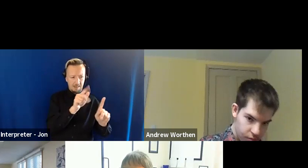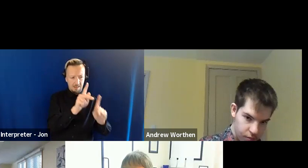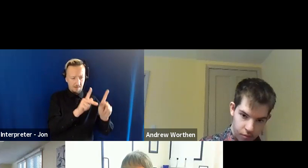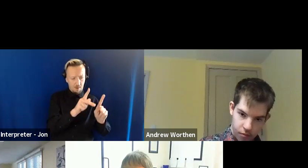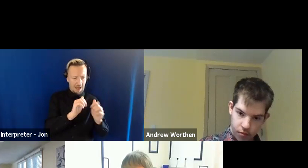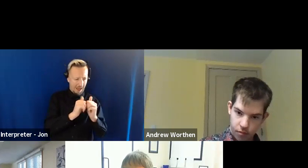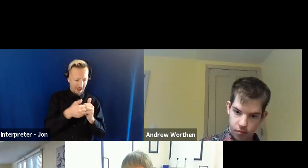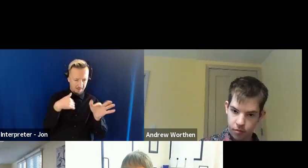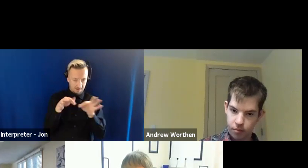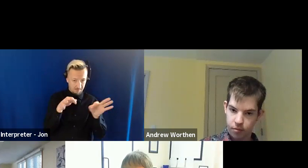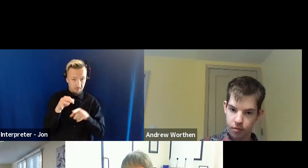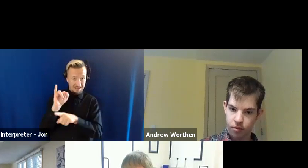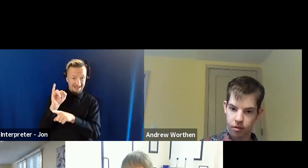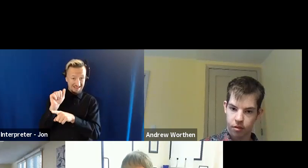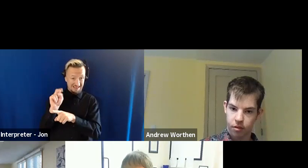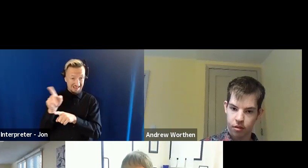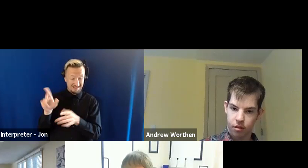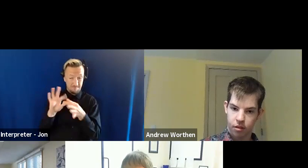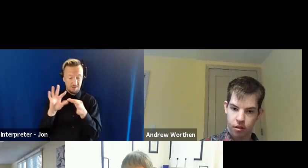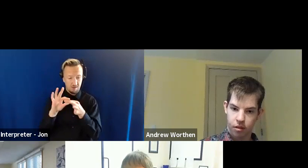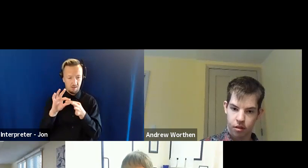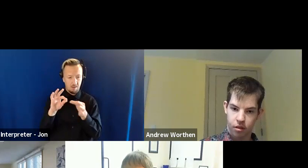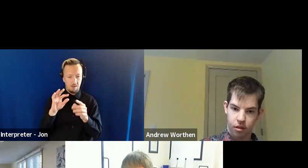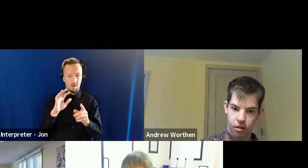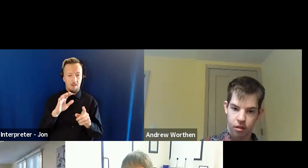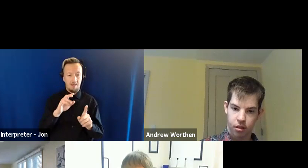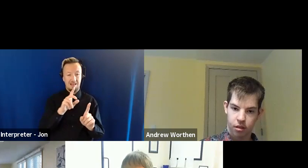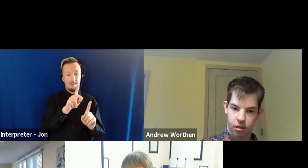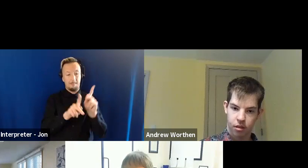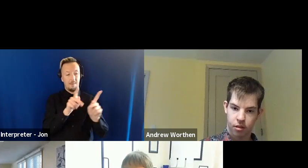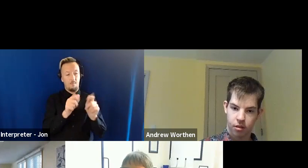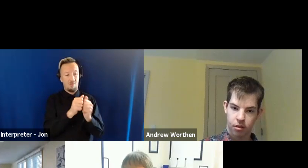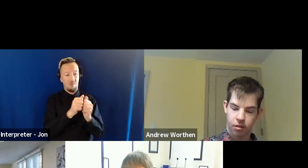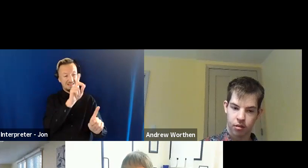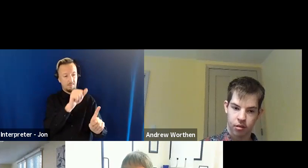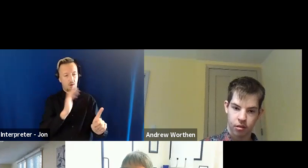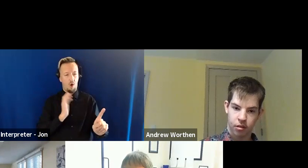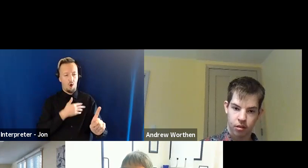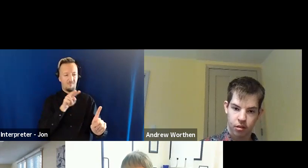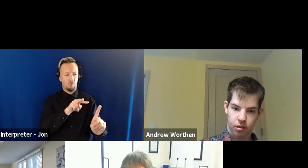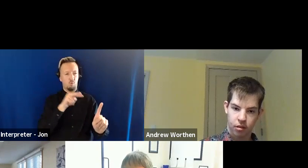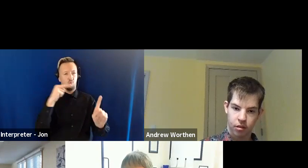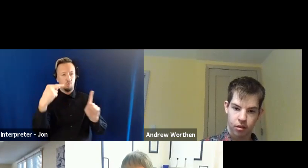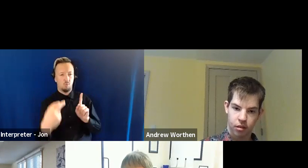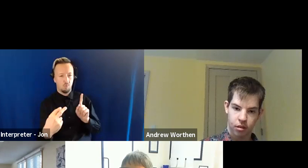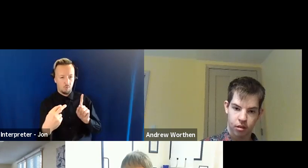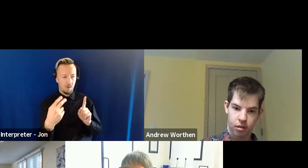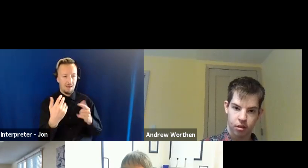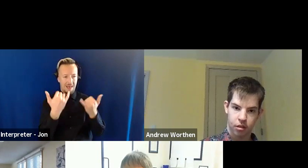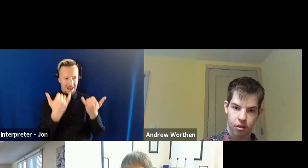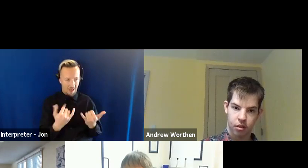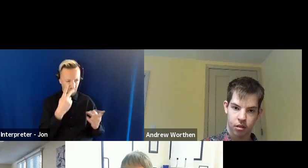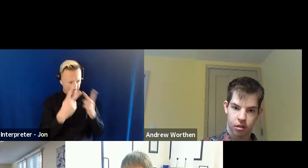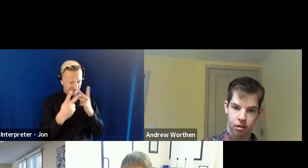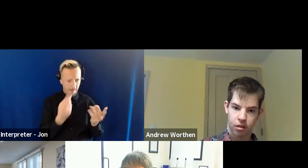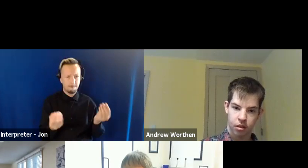we were seeing people with disabilities differently than we had seen them before, in locations where we were not